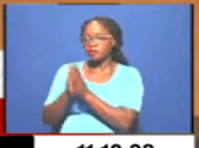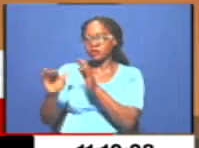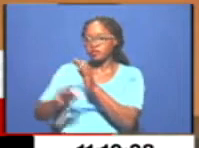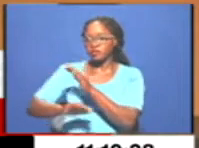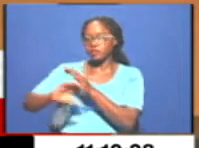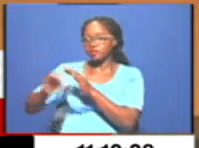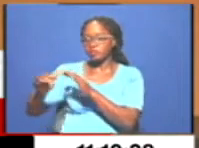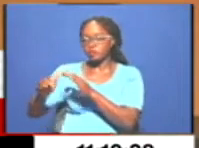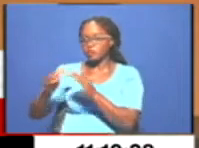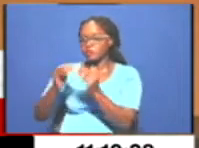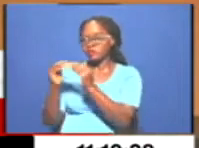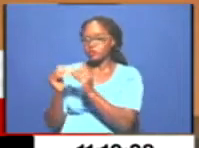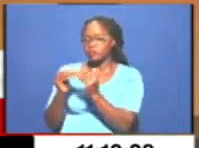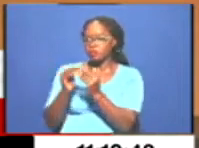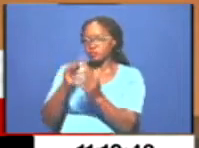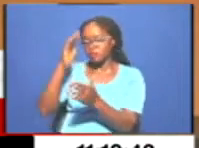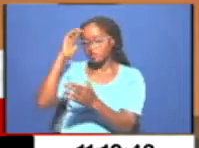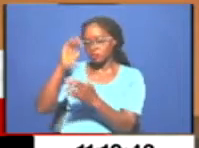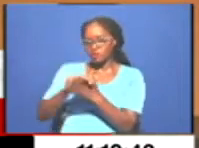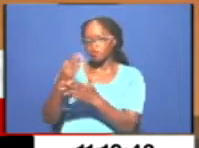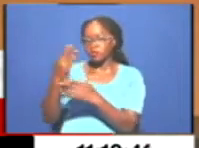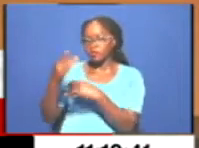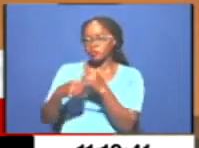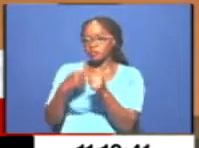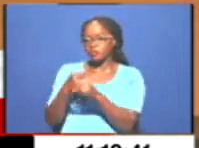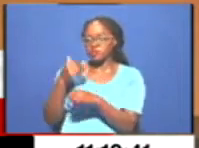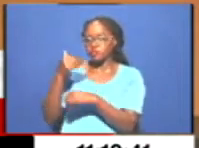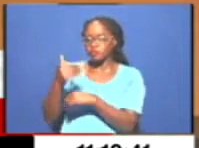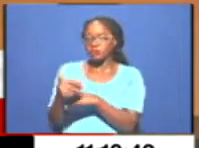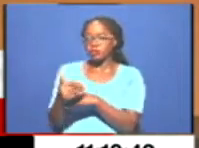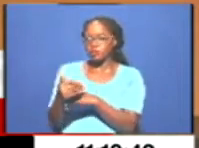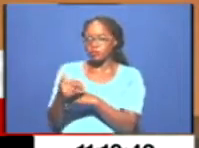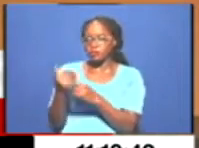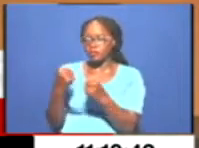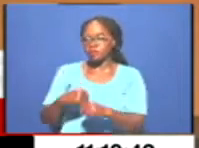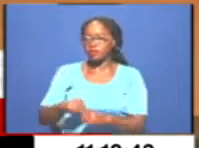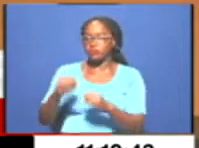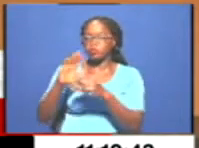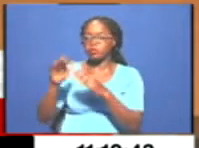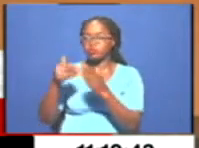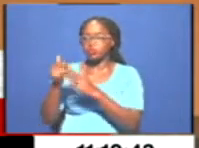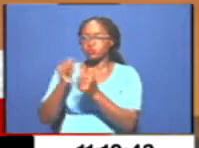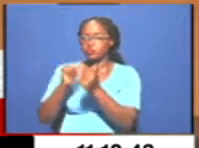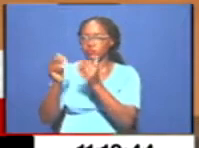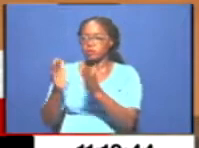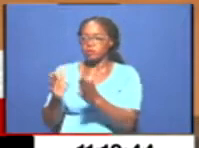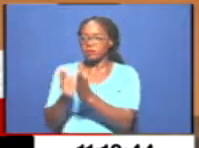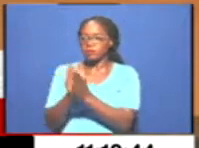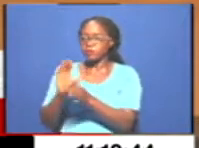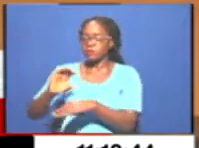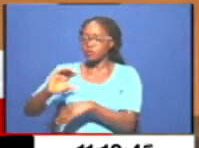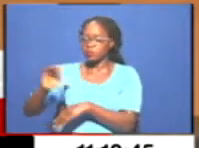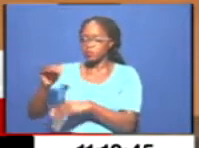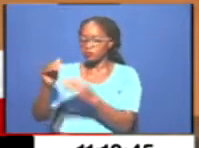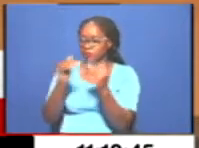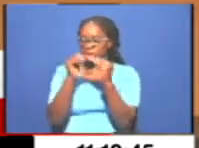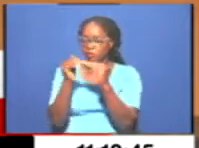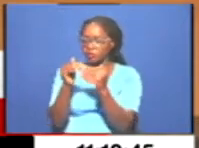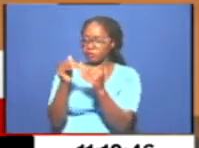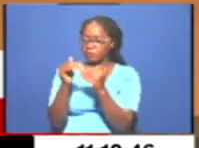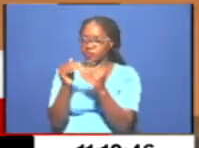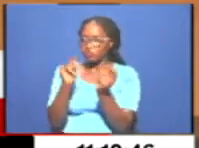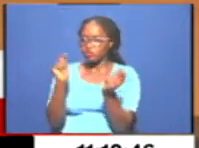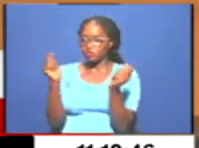within the next 4 years, within this Olympian, we are able to reach administrators up to the county level, and that will be a